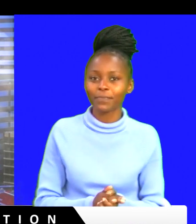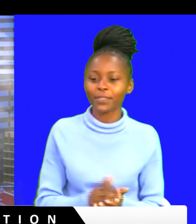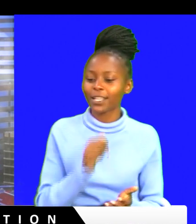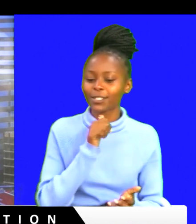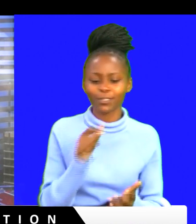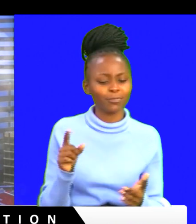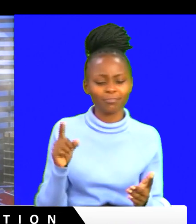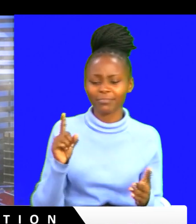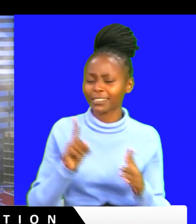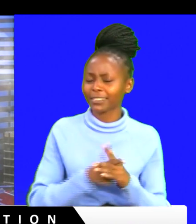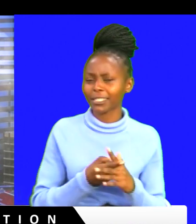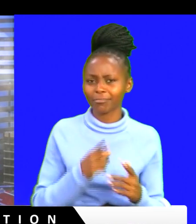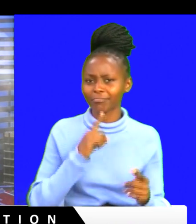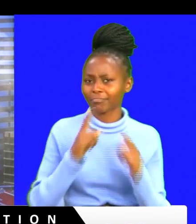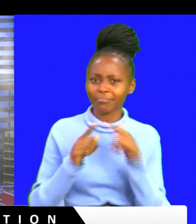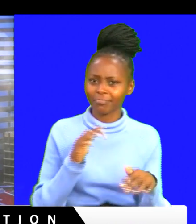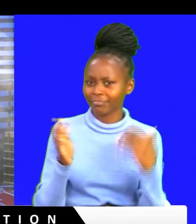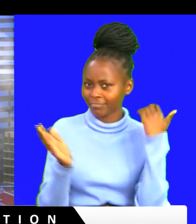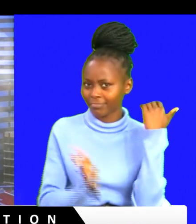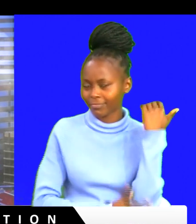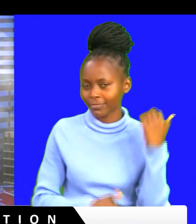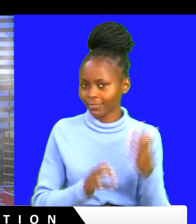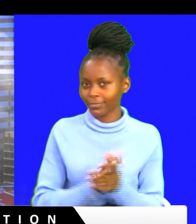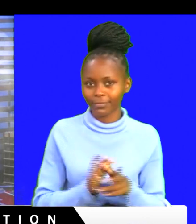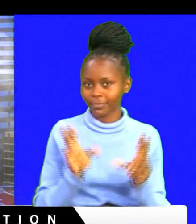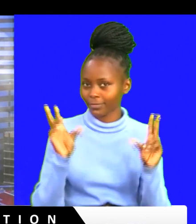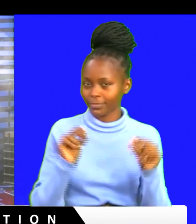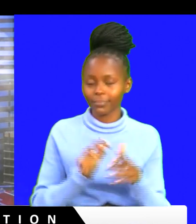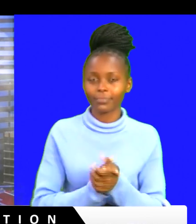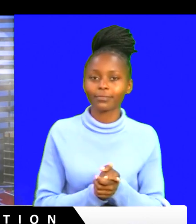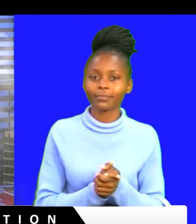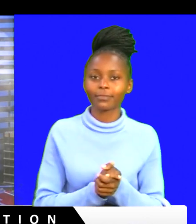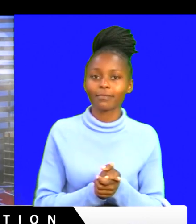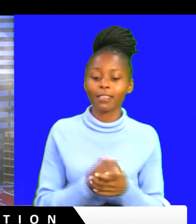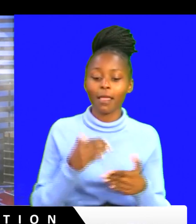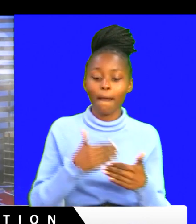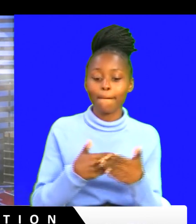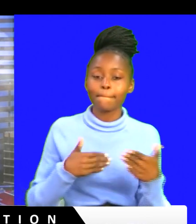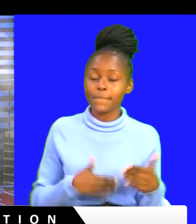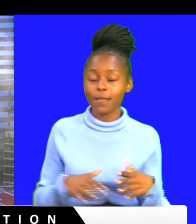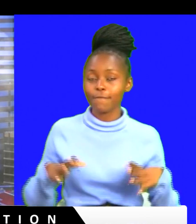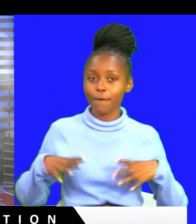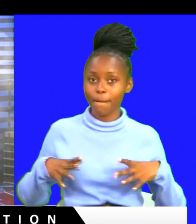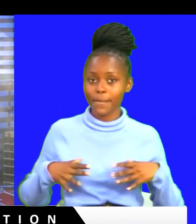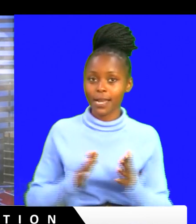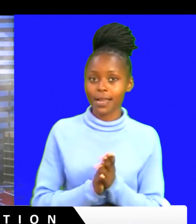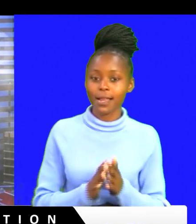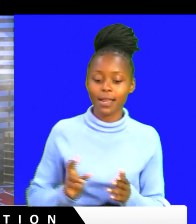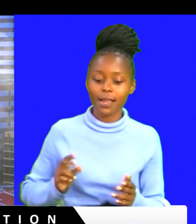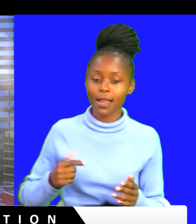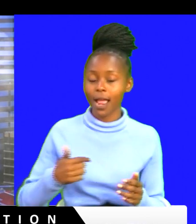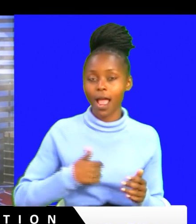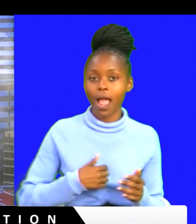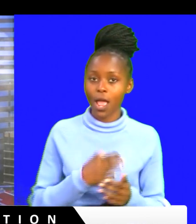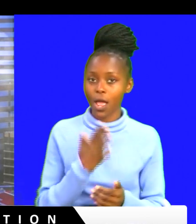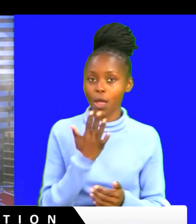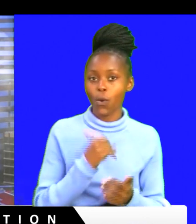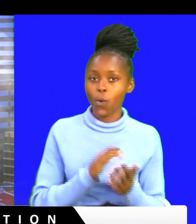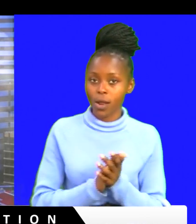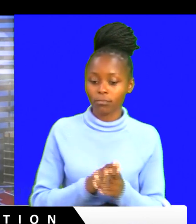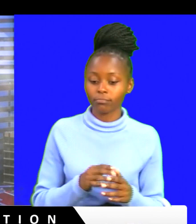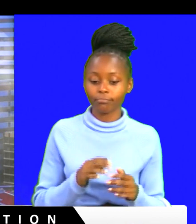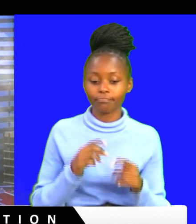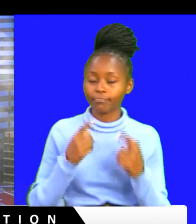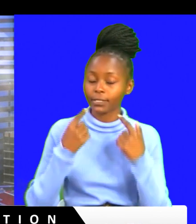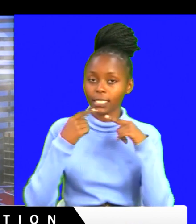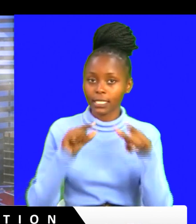tuchore. Hivyo ndio inafaa kufanywa. Tunafaa tu kuchore hiyo story. And before we take this break, I want to announce to each and every person who has not heard ama